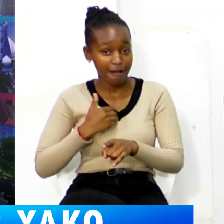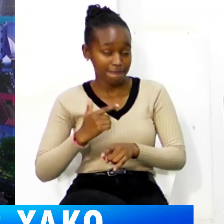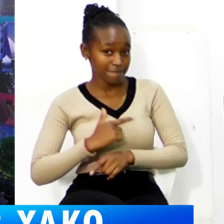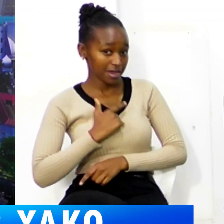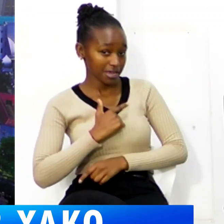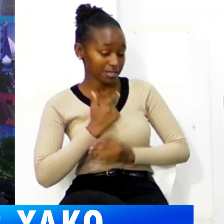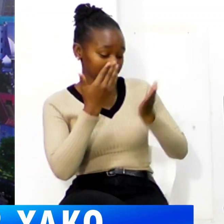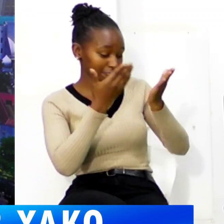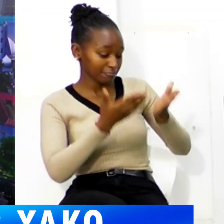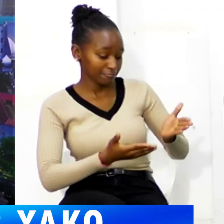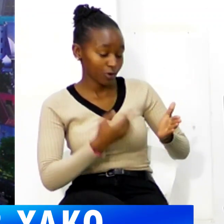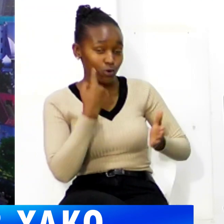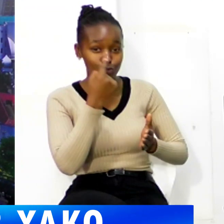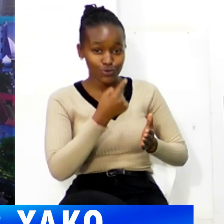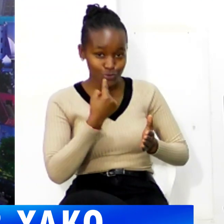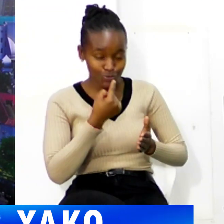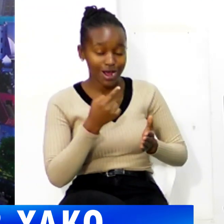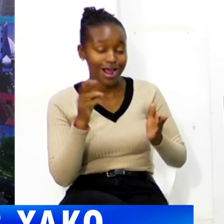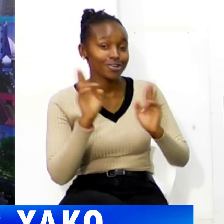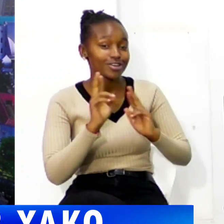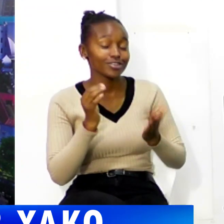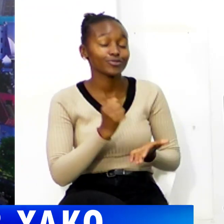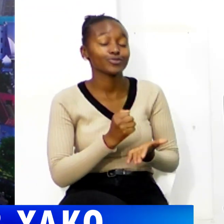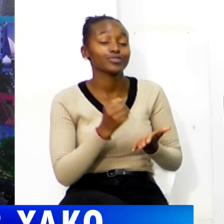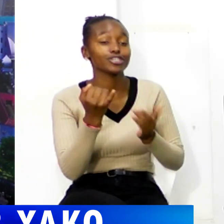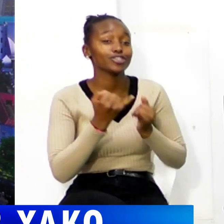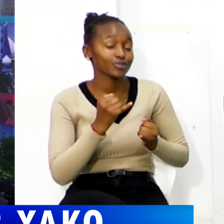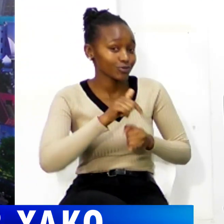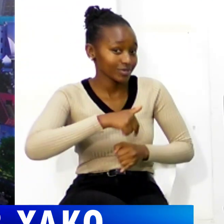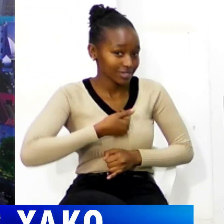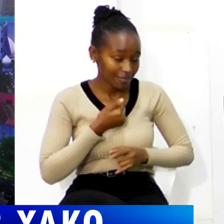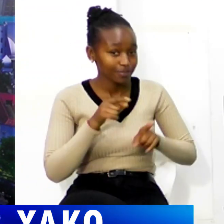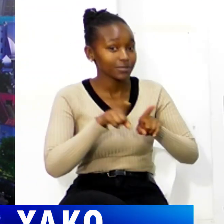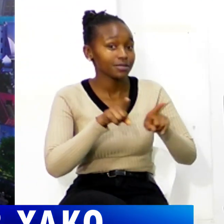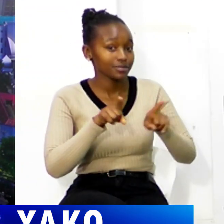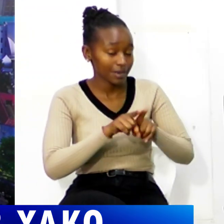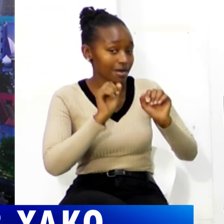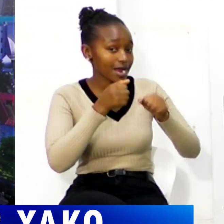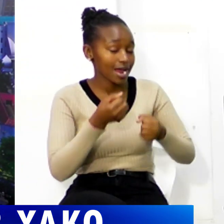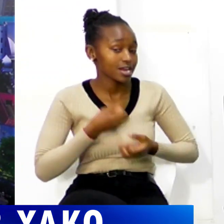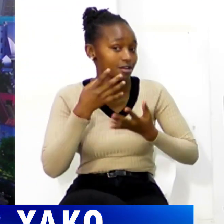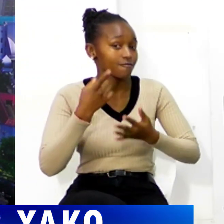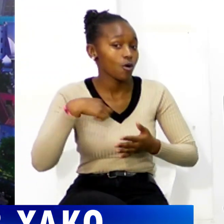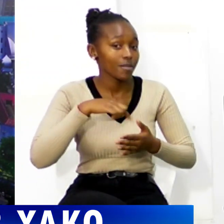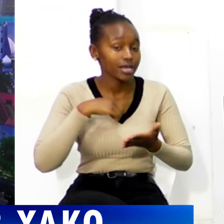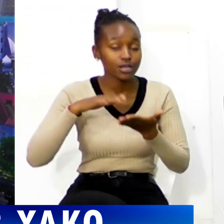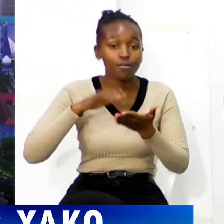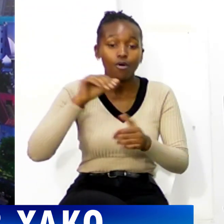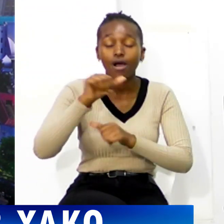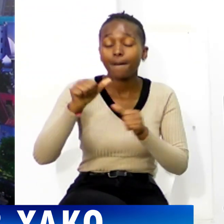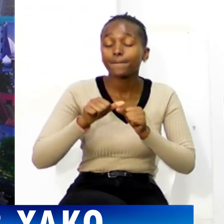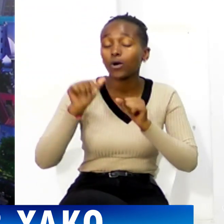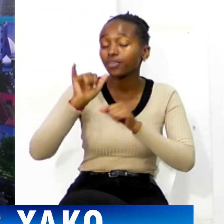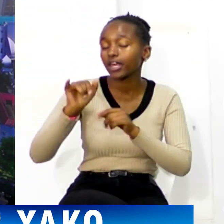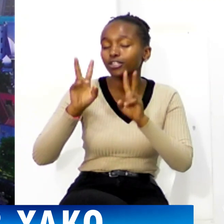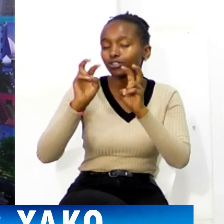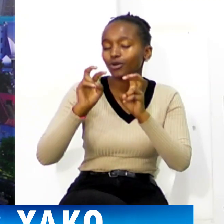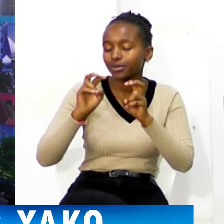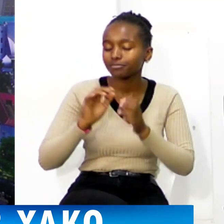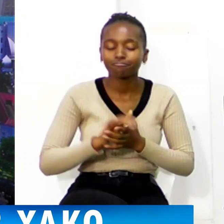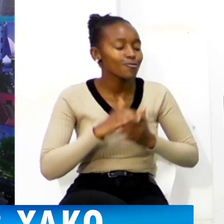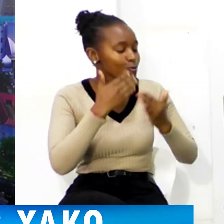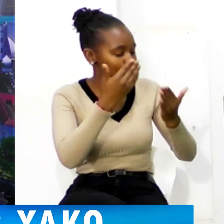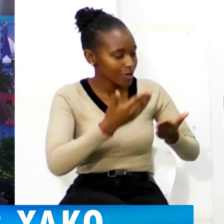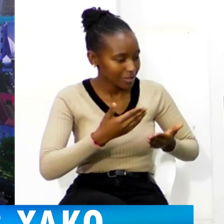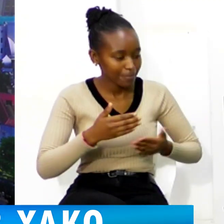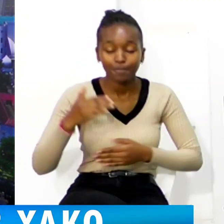here who will be introducing herself and telling us more about it. Welcome. Thank